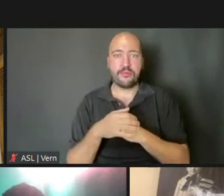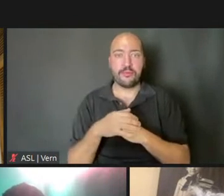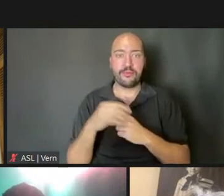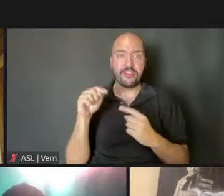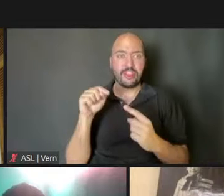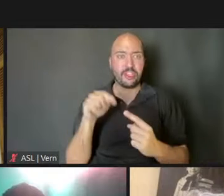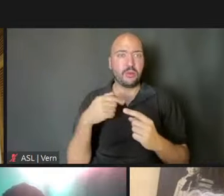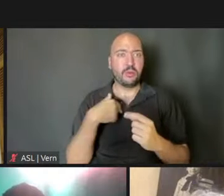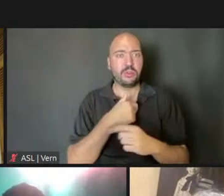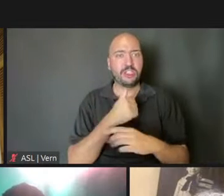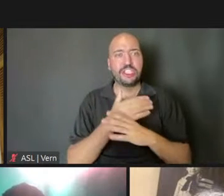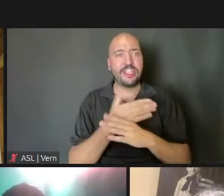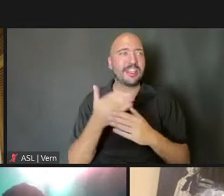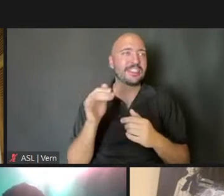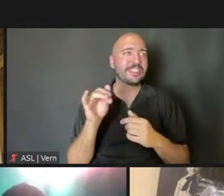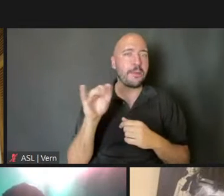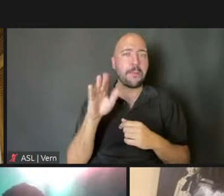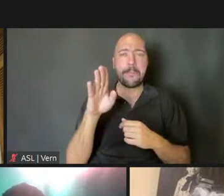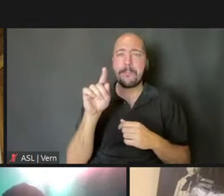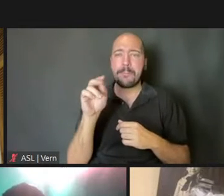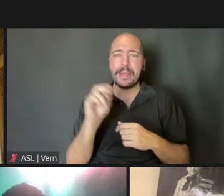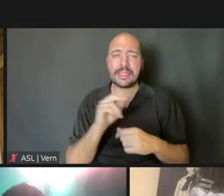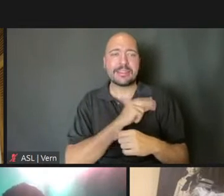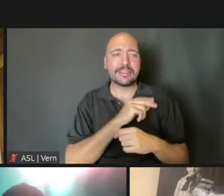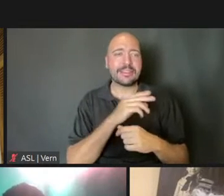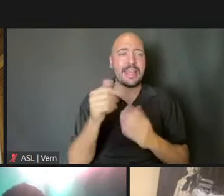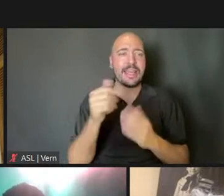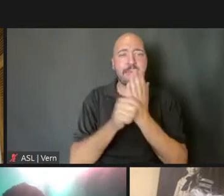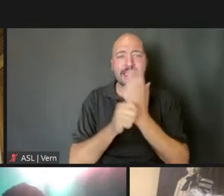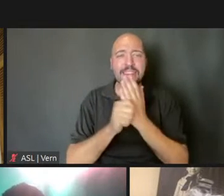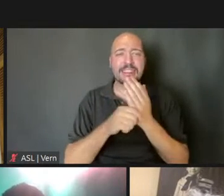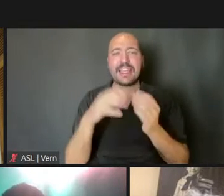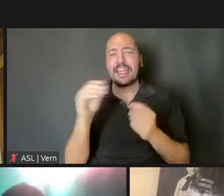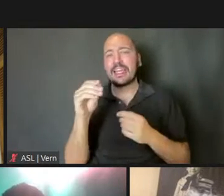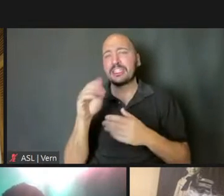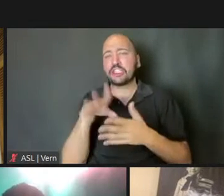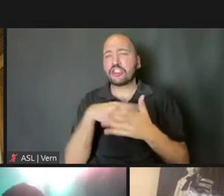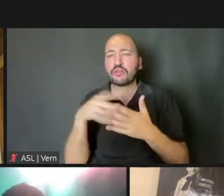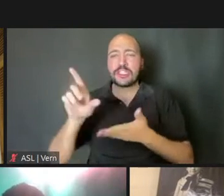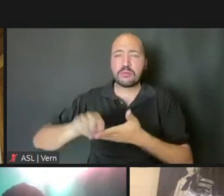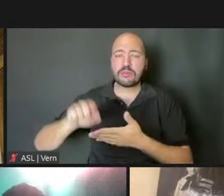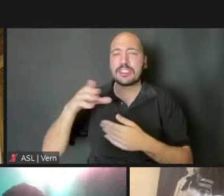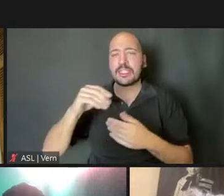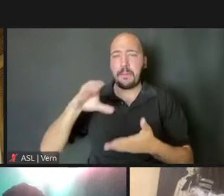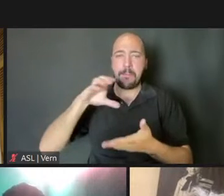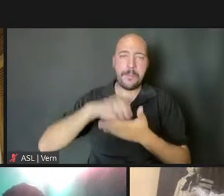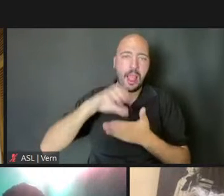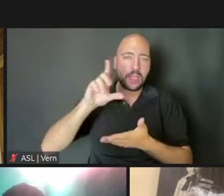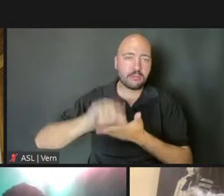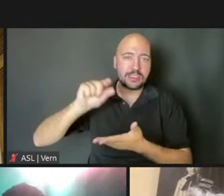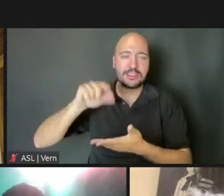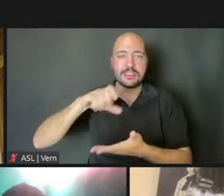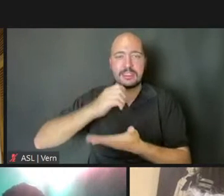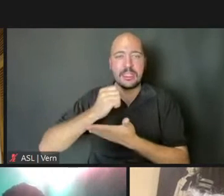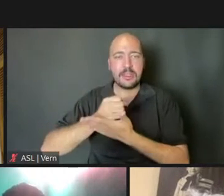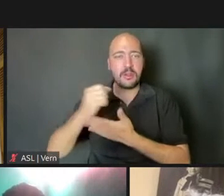how to make things like buttons and zines and screen prints and block prints, wheat